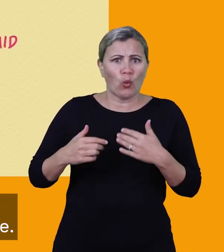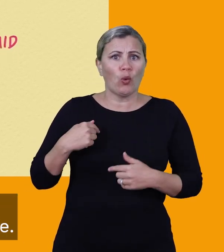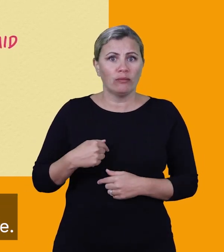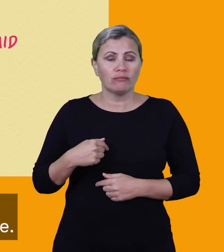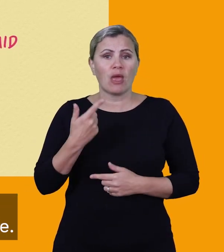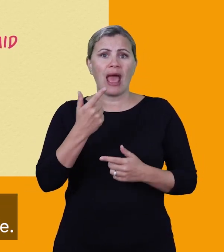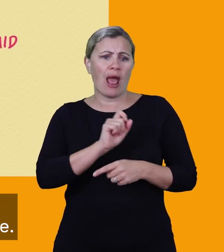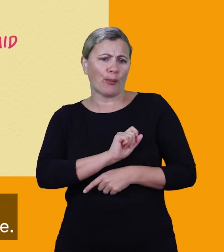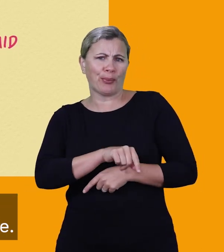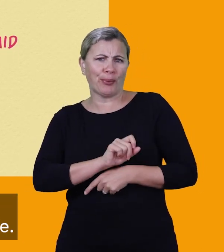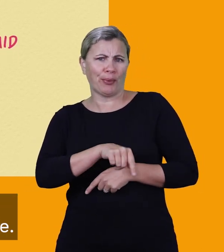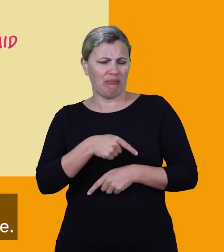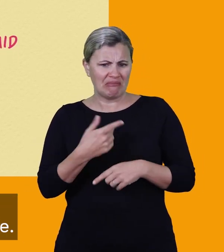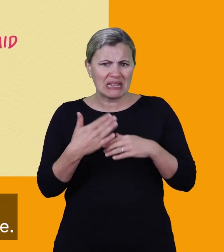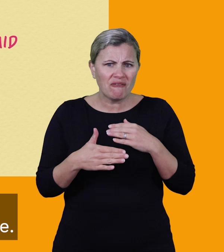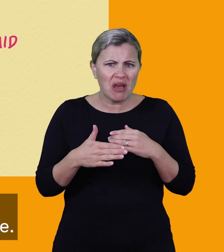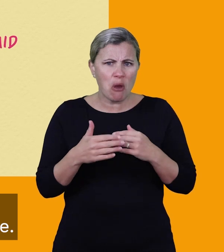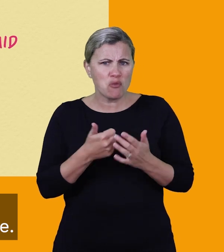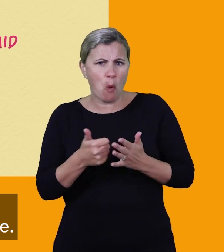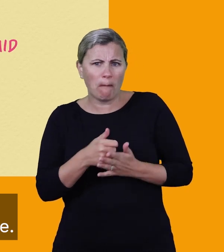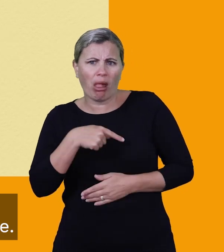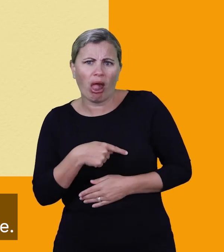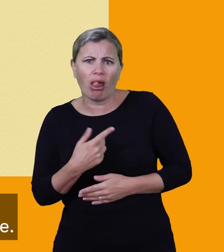Unusual liquid or discharge from either nipple.